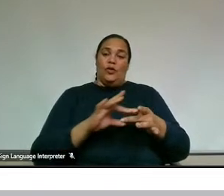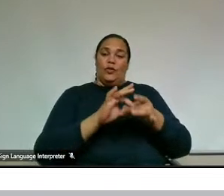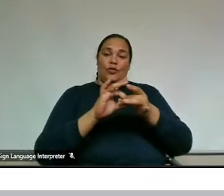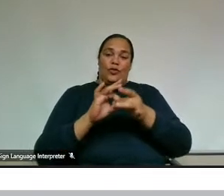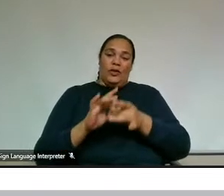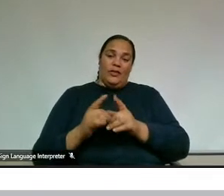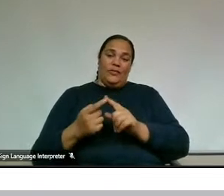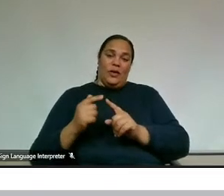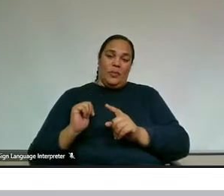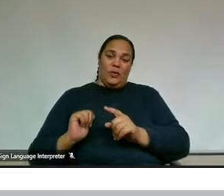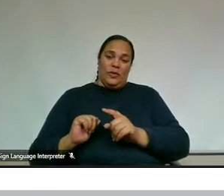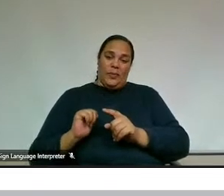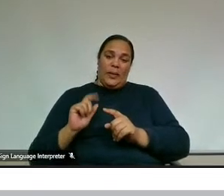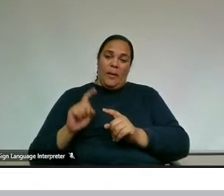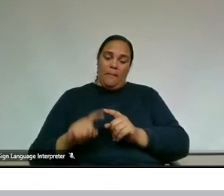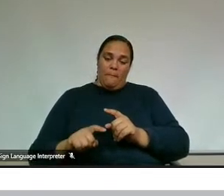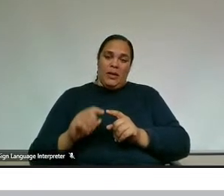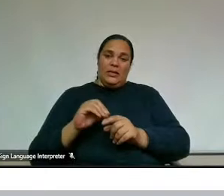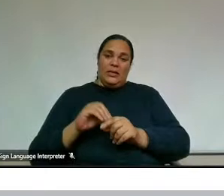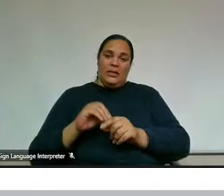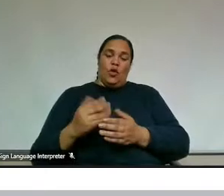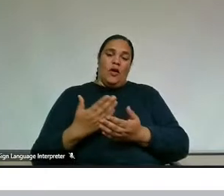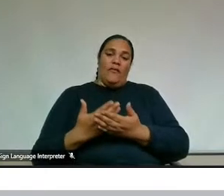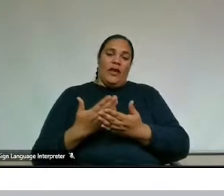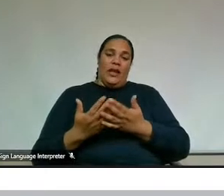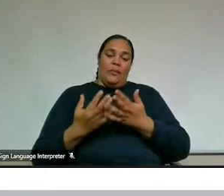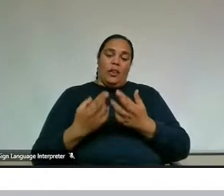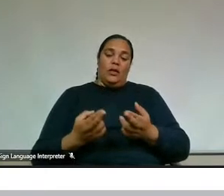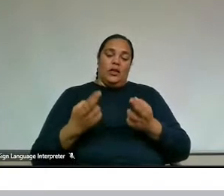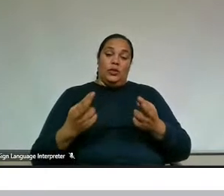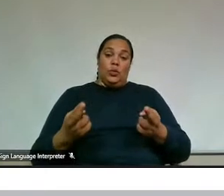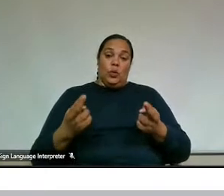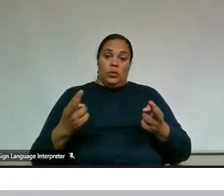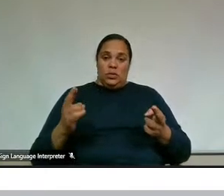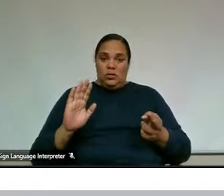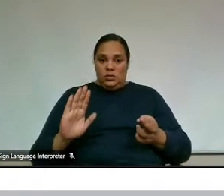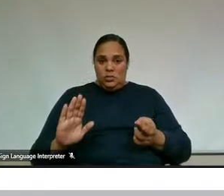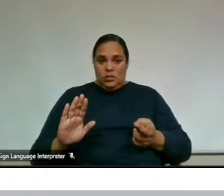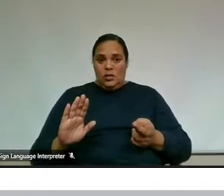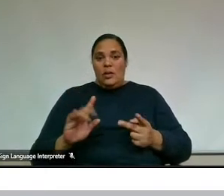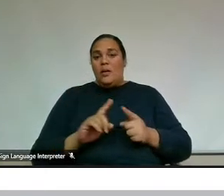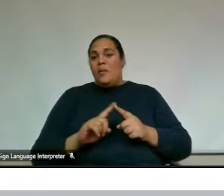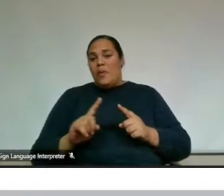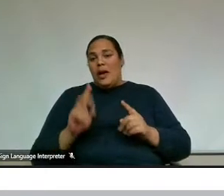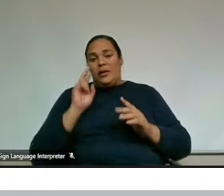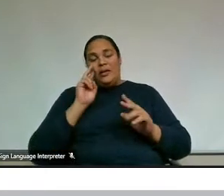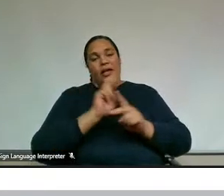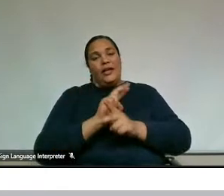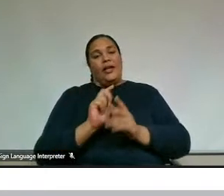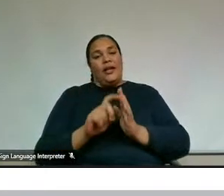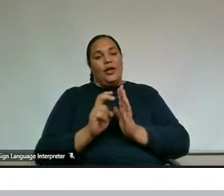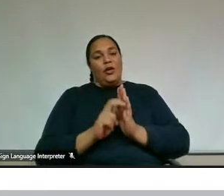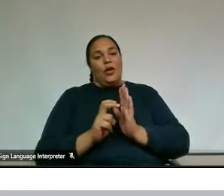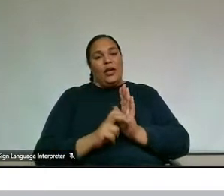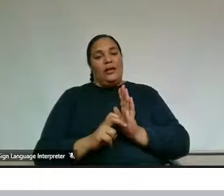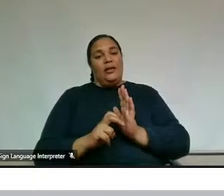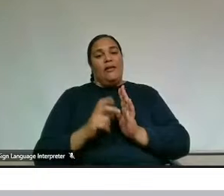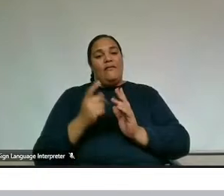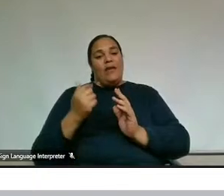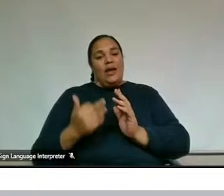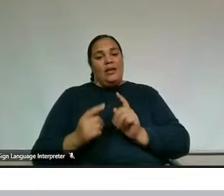by municipality. A municipality must, within its available resources, now regulate the finance planning and declare.